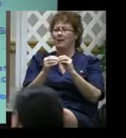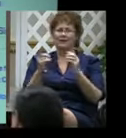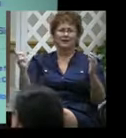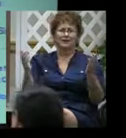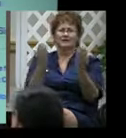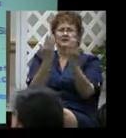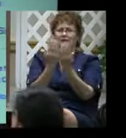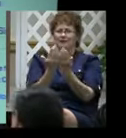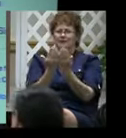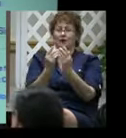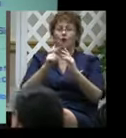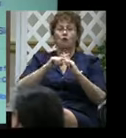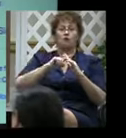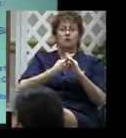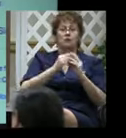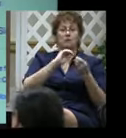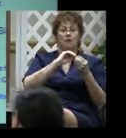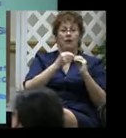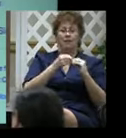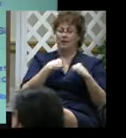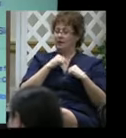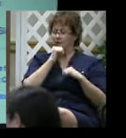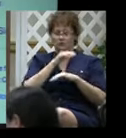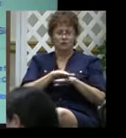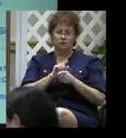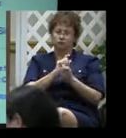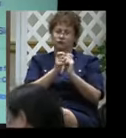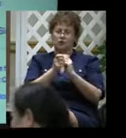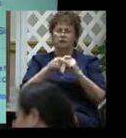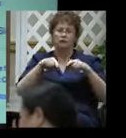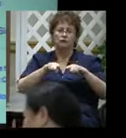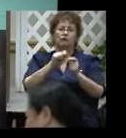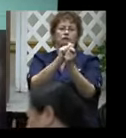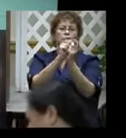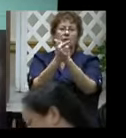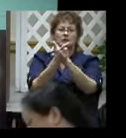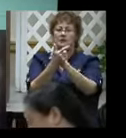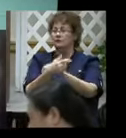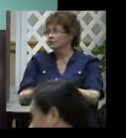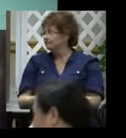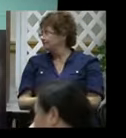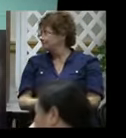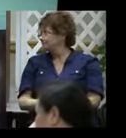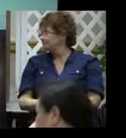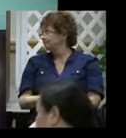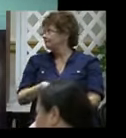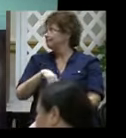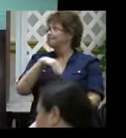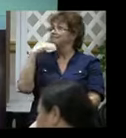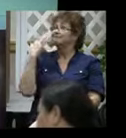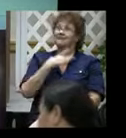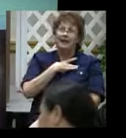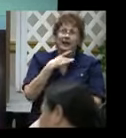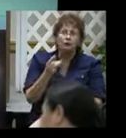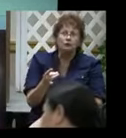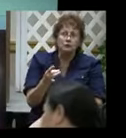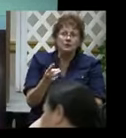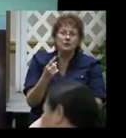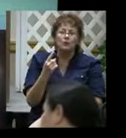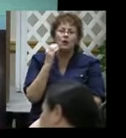original document, so I don't change the number of the translation. And then here we have another interesting document,